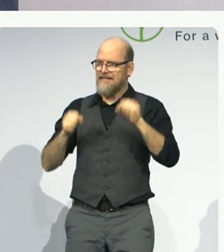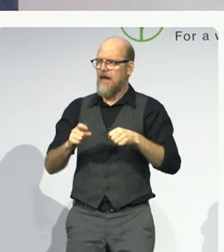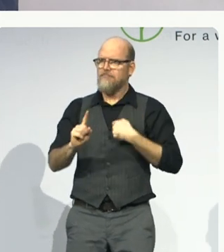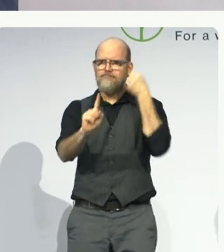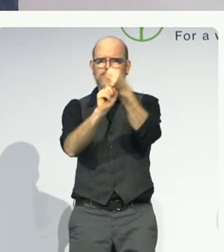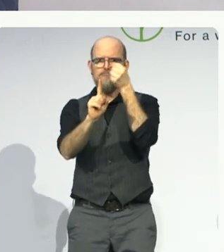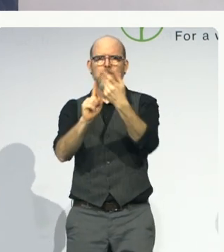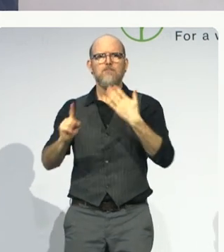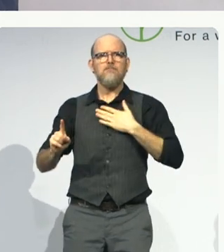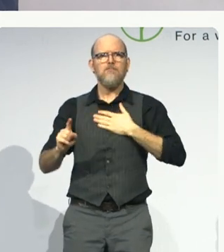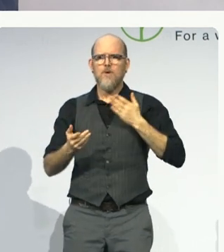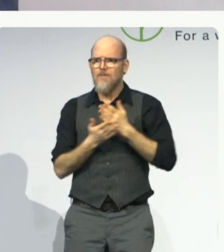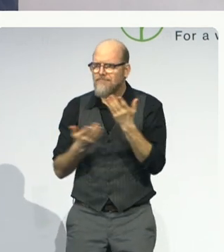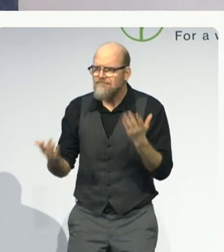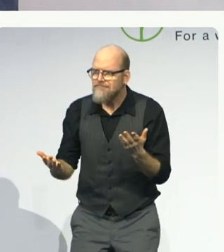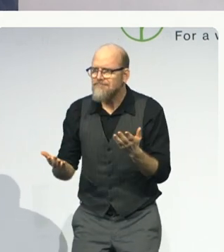Thank you.